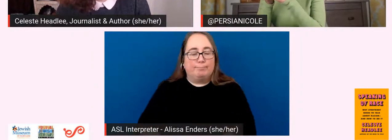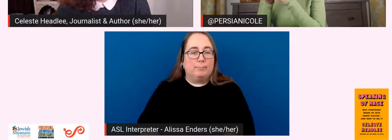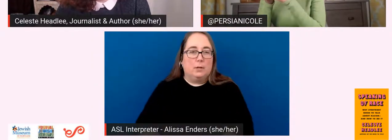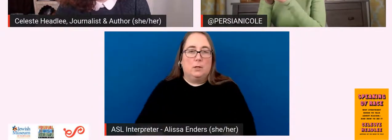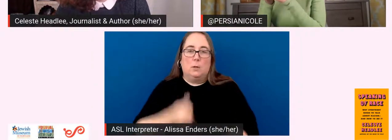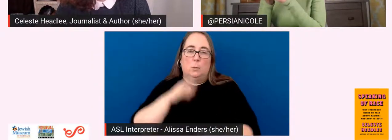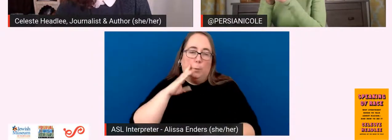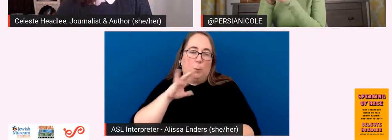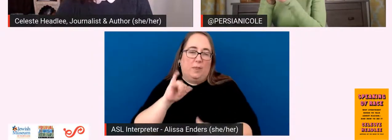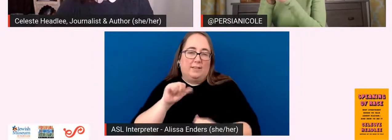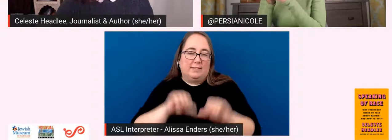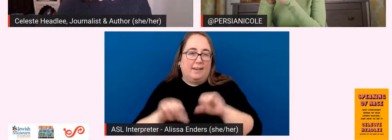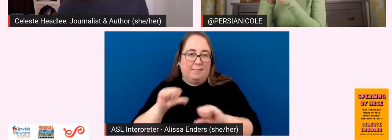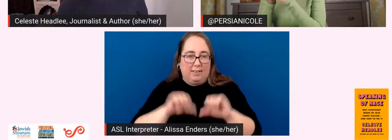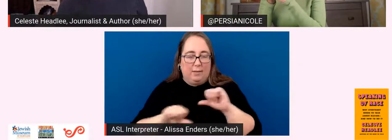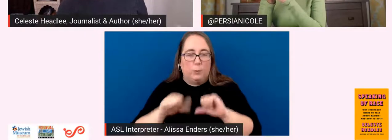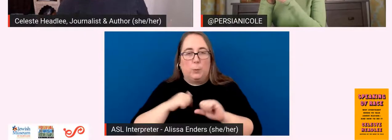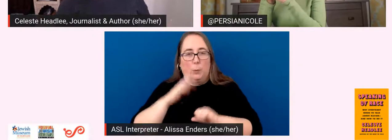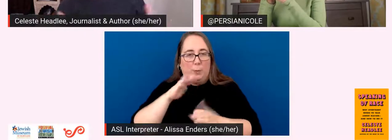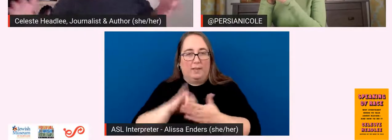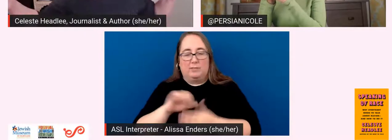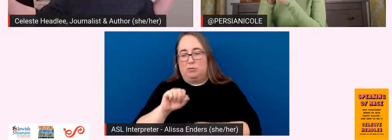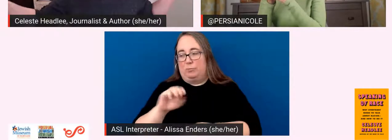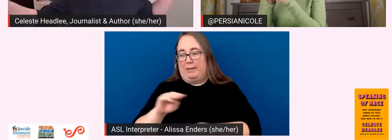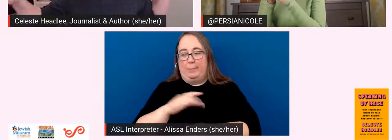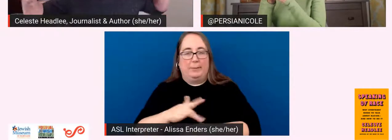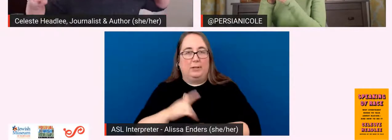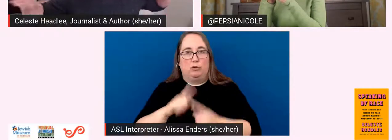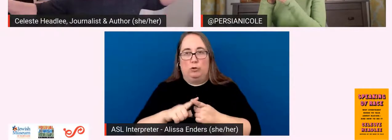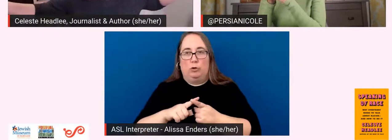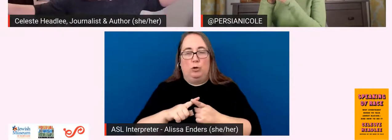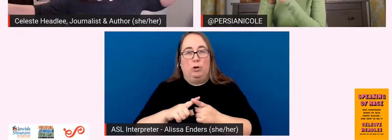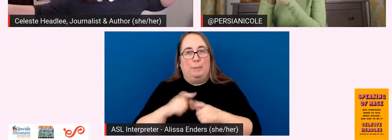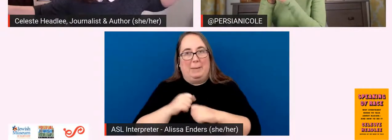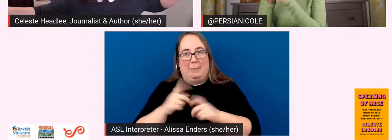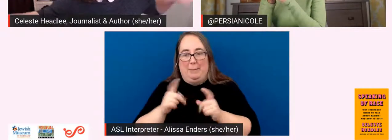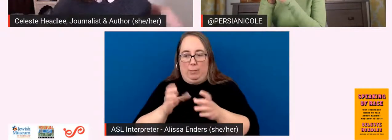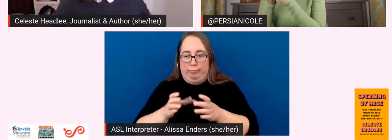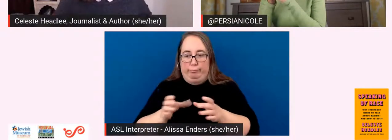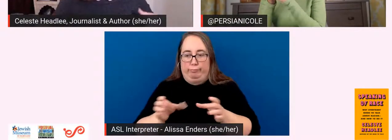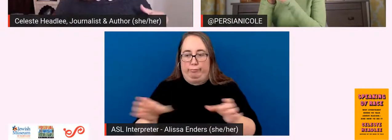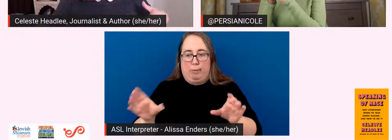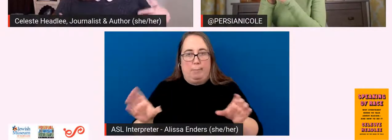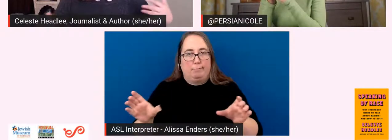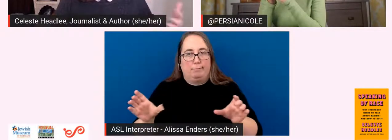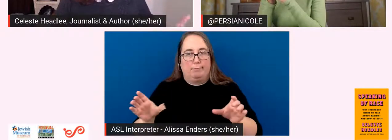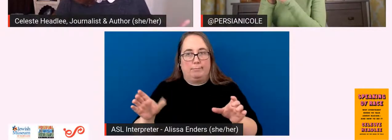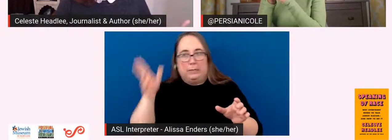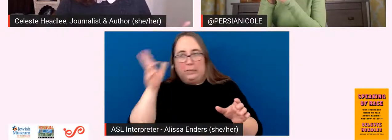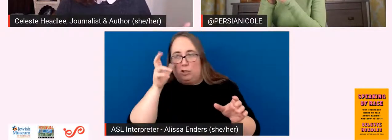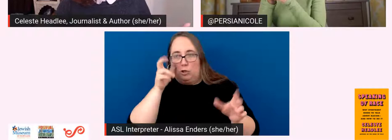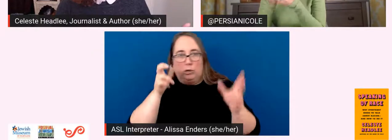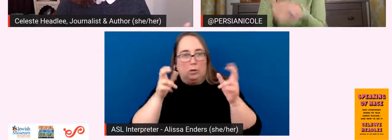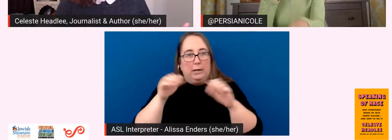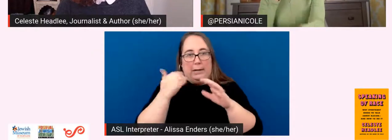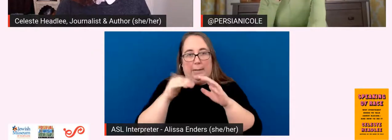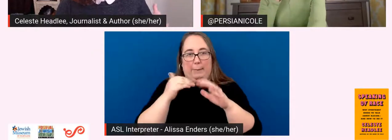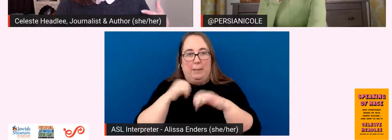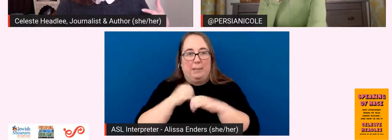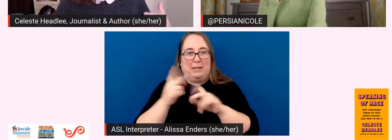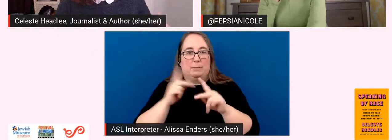this scientifically. We mm-hmm. know that social media tends to polarize people. It pushes people to the extremes. Email makes people